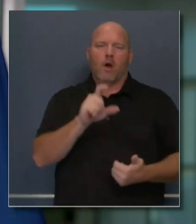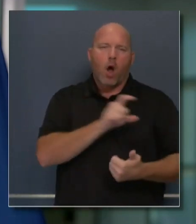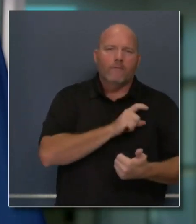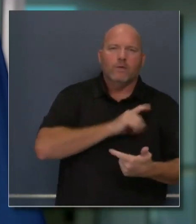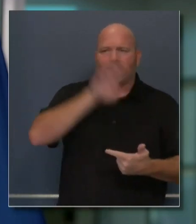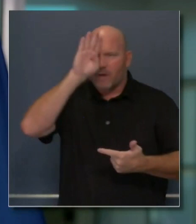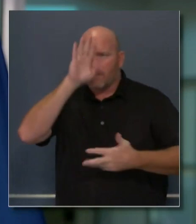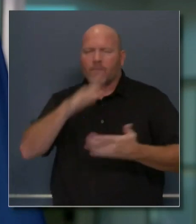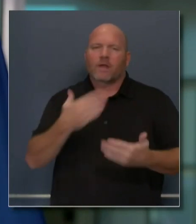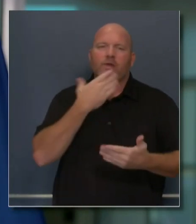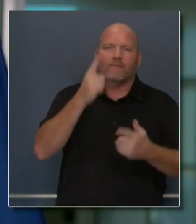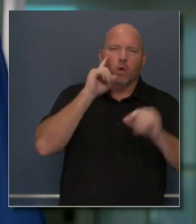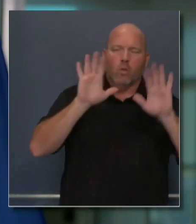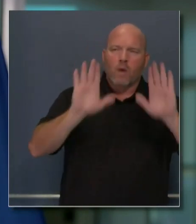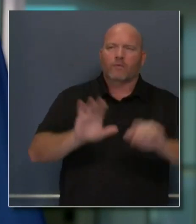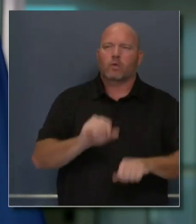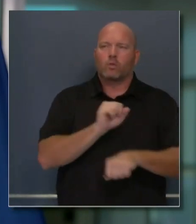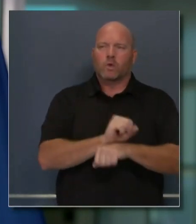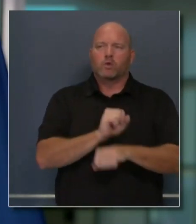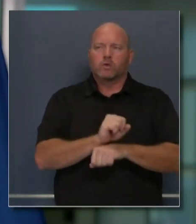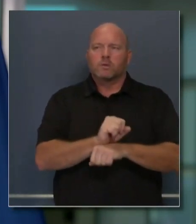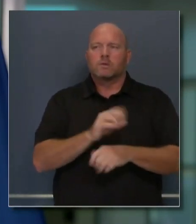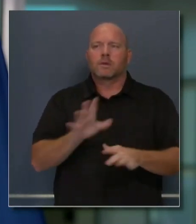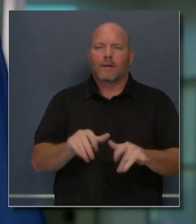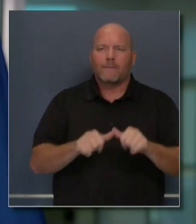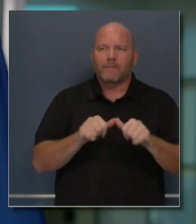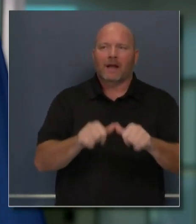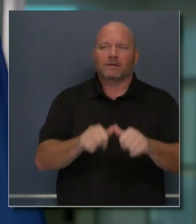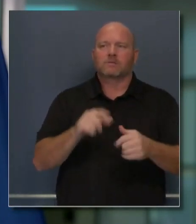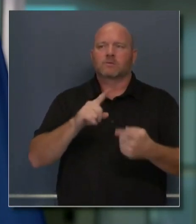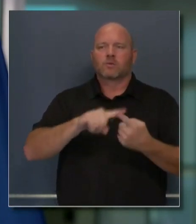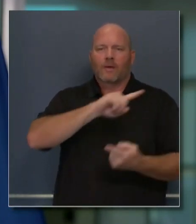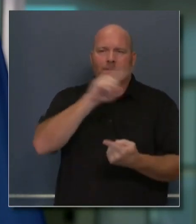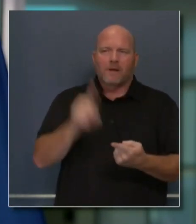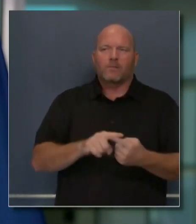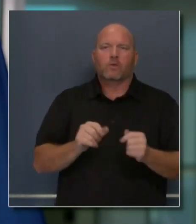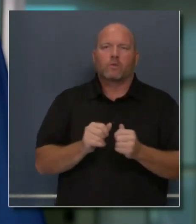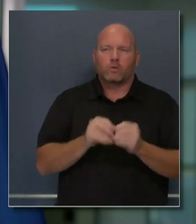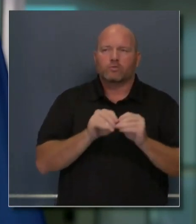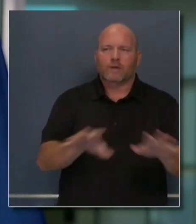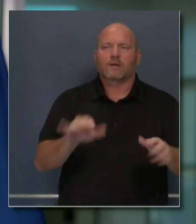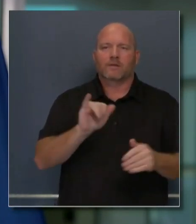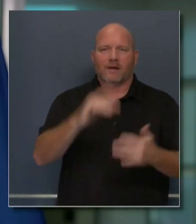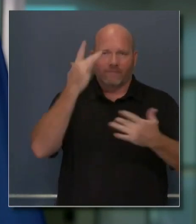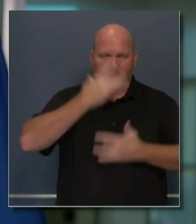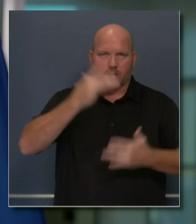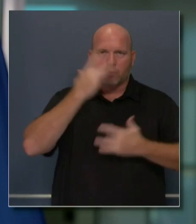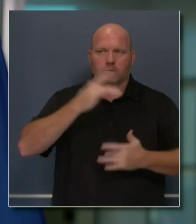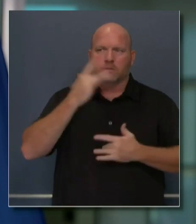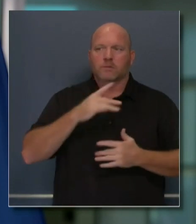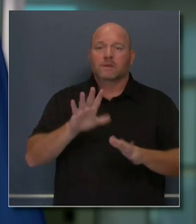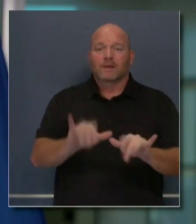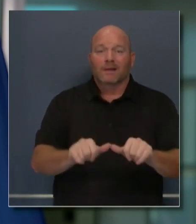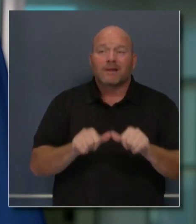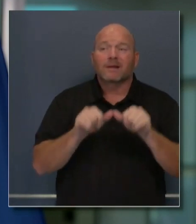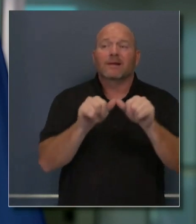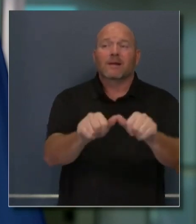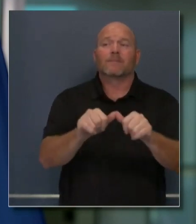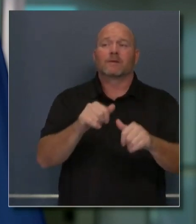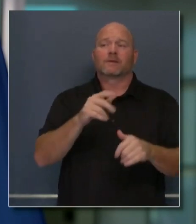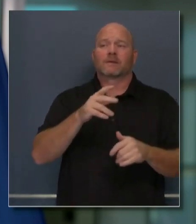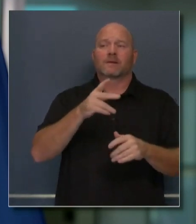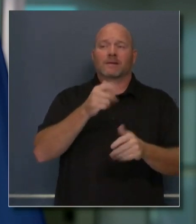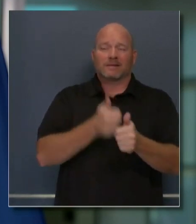to maintain the vigilance and mitigate the spread and transmission of this virus, continuing to stay this course. If we can